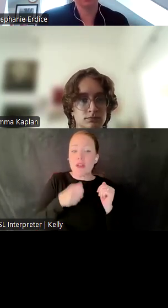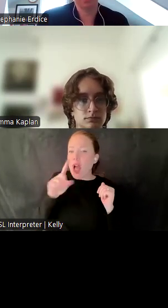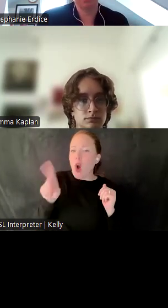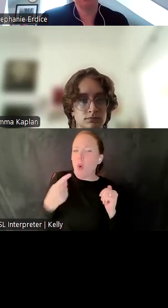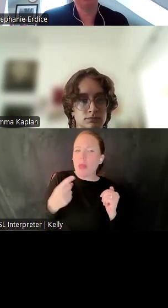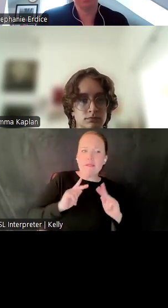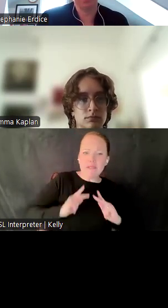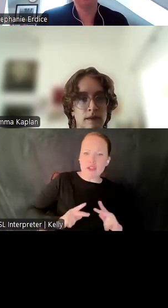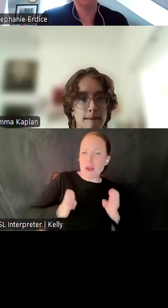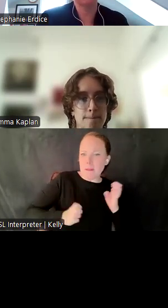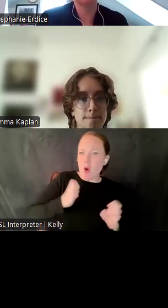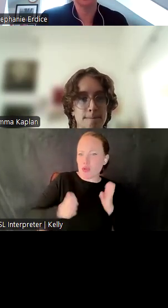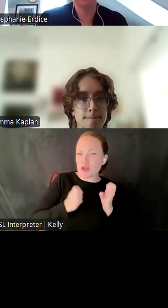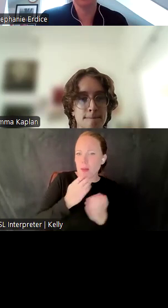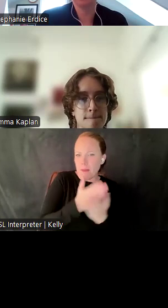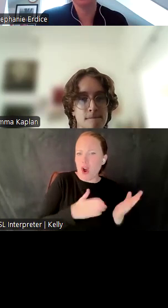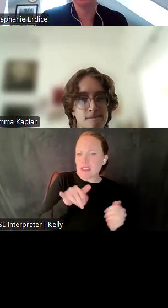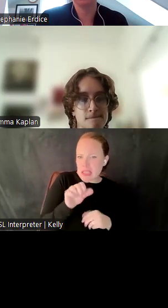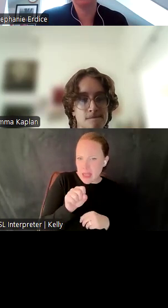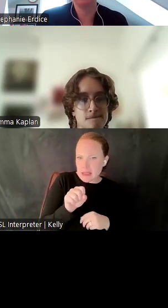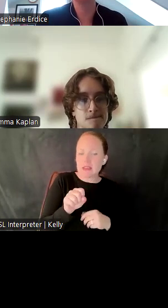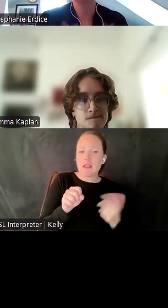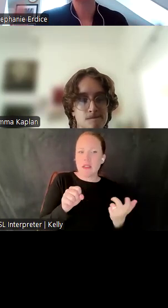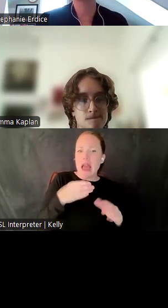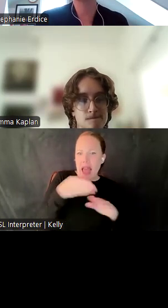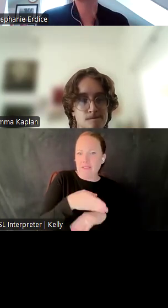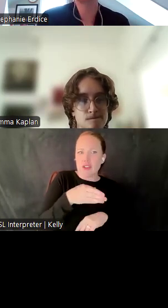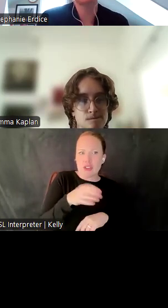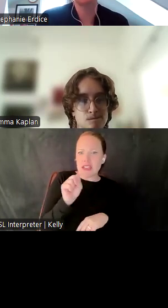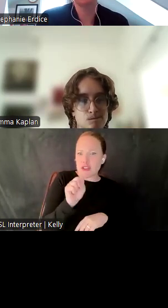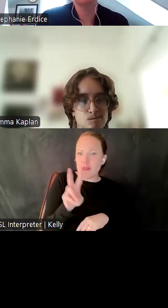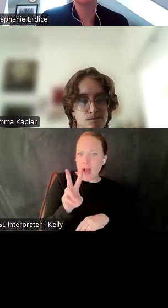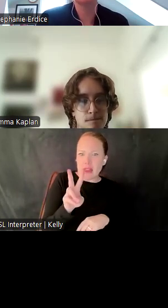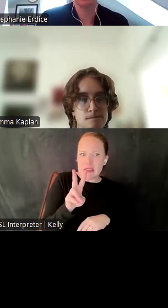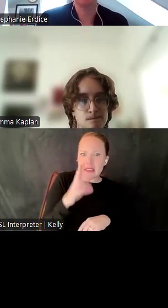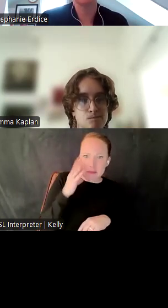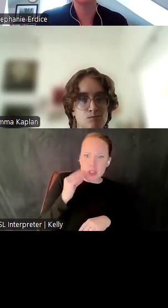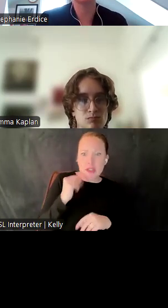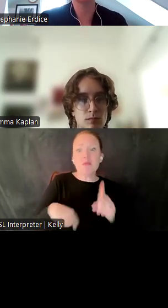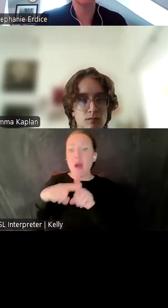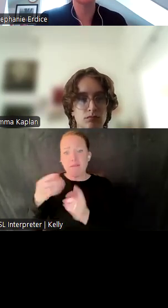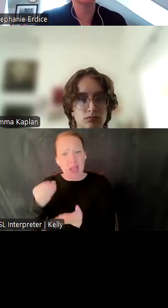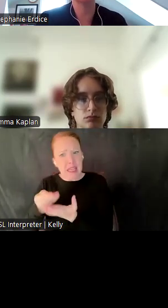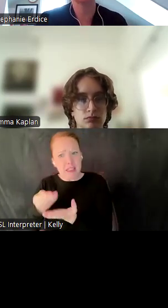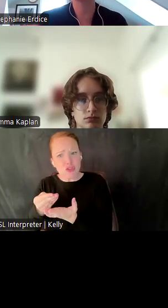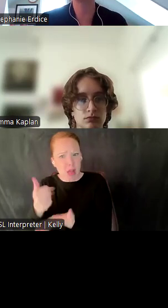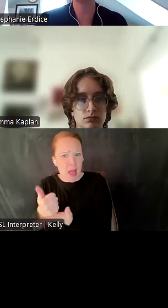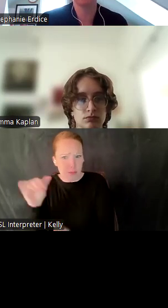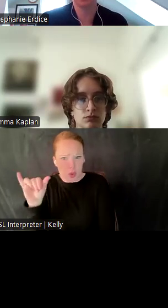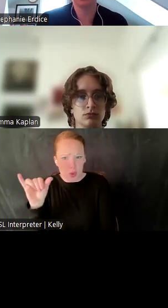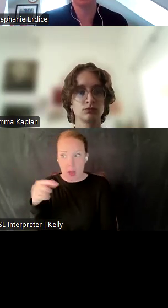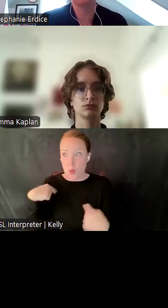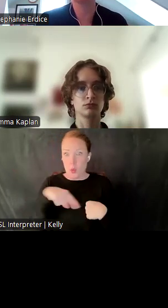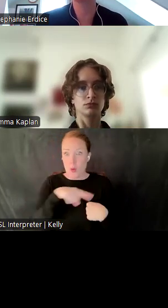emotional parts of the aftermath of a sexual violence, but some of these financial elements as well. And I think as advocates, we want to